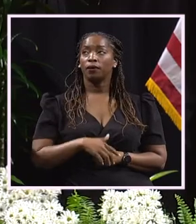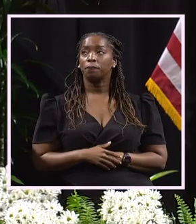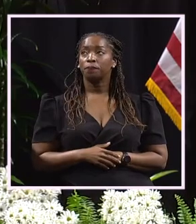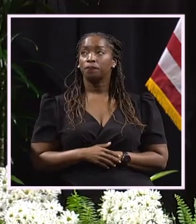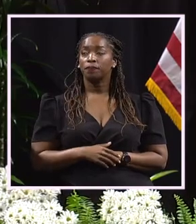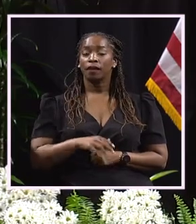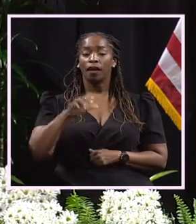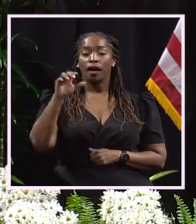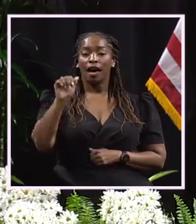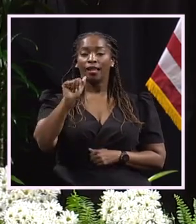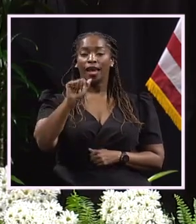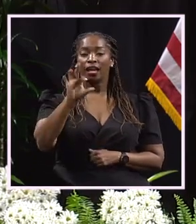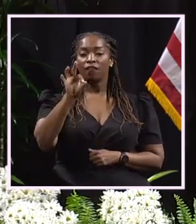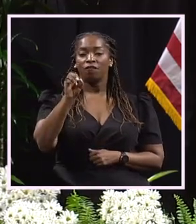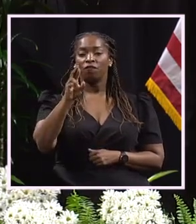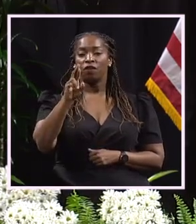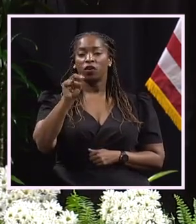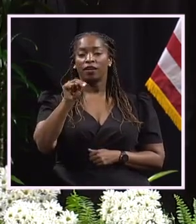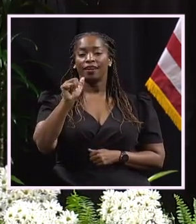Alejandro Fernandez,